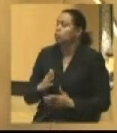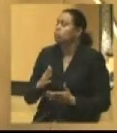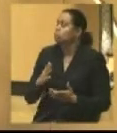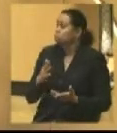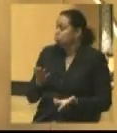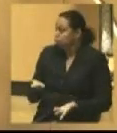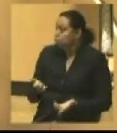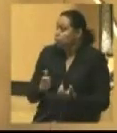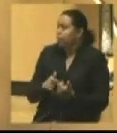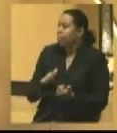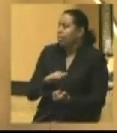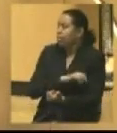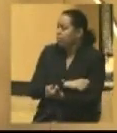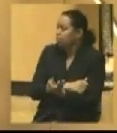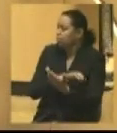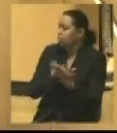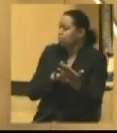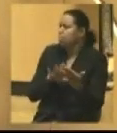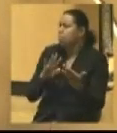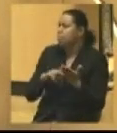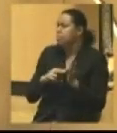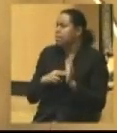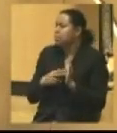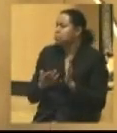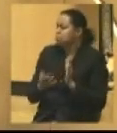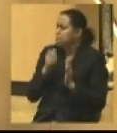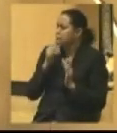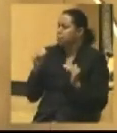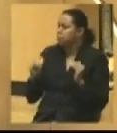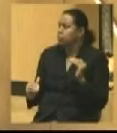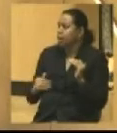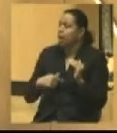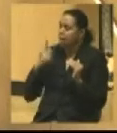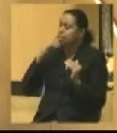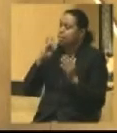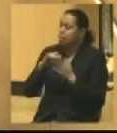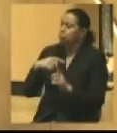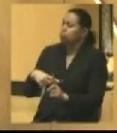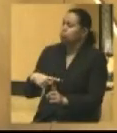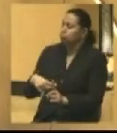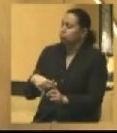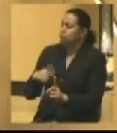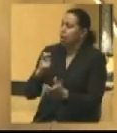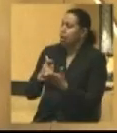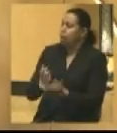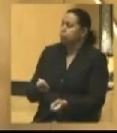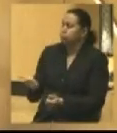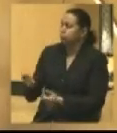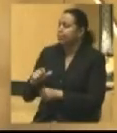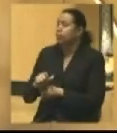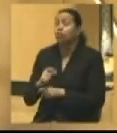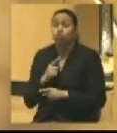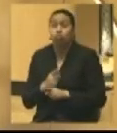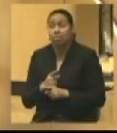everything, they weren't really inferior. I think that would be an argument against slavery. Well, it certainly disproved the